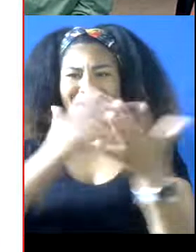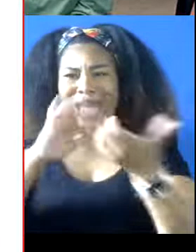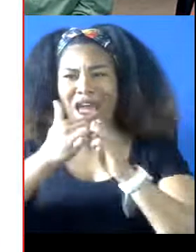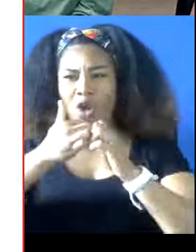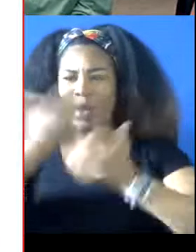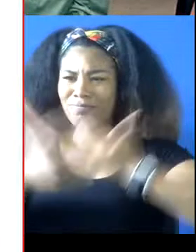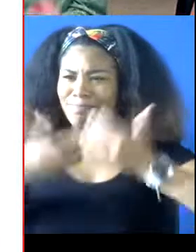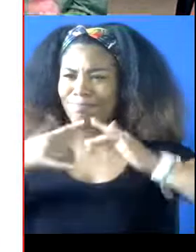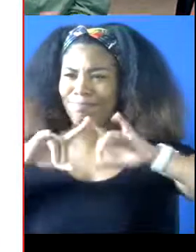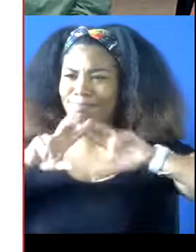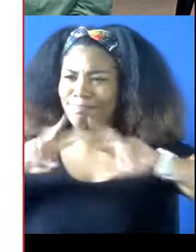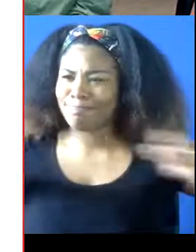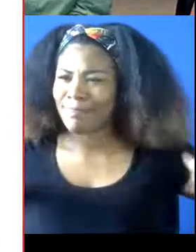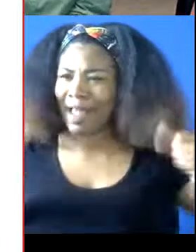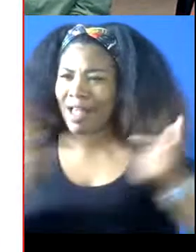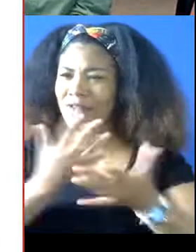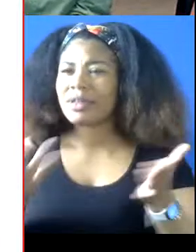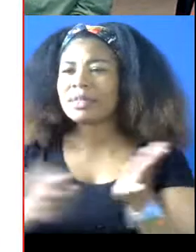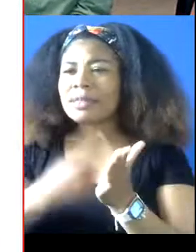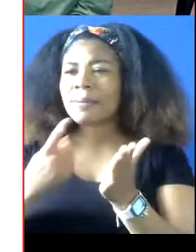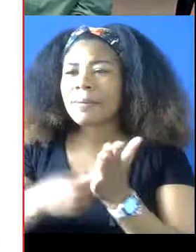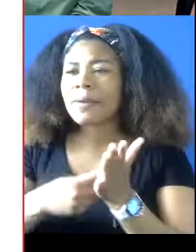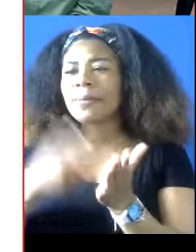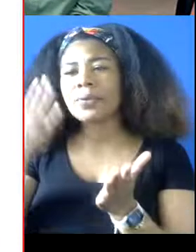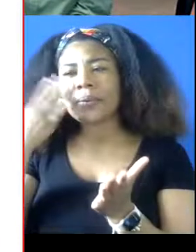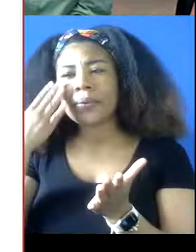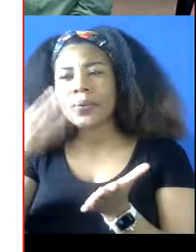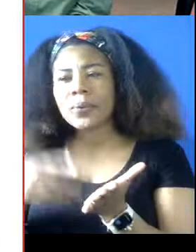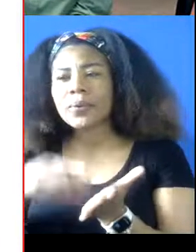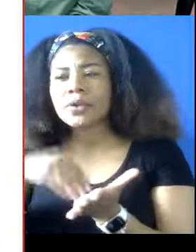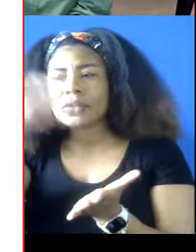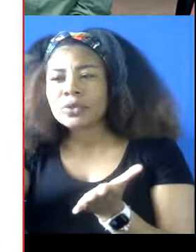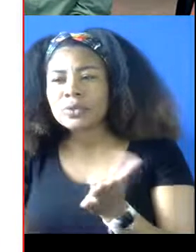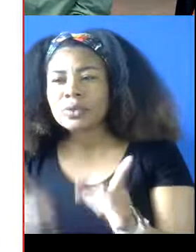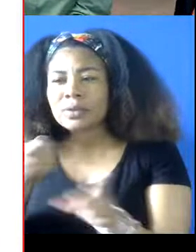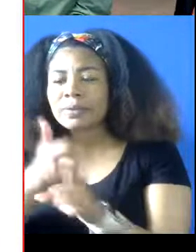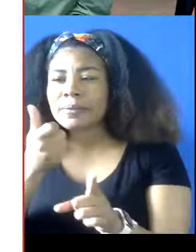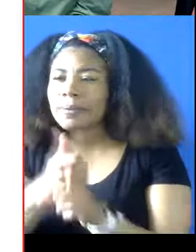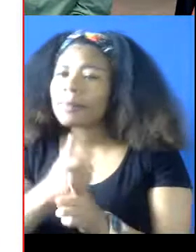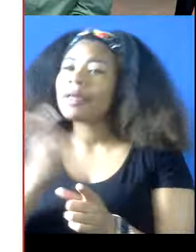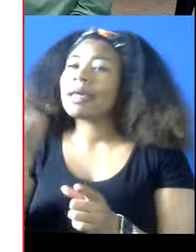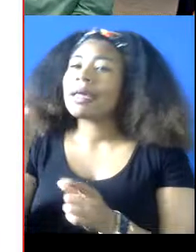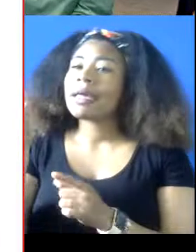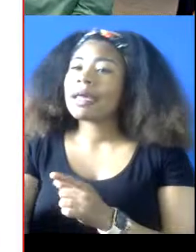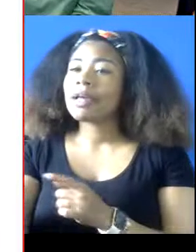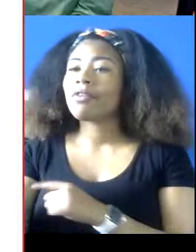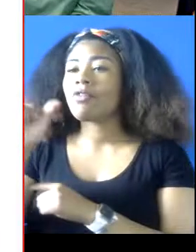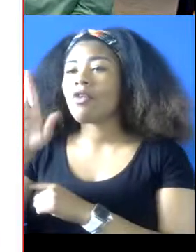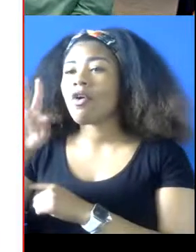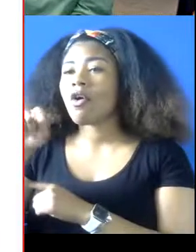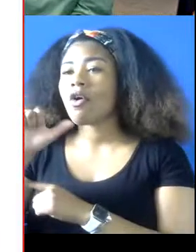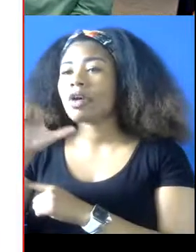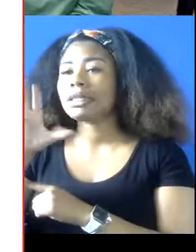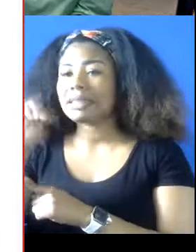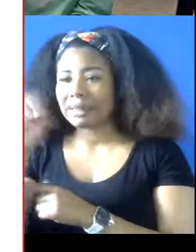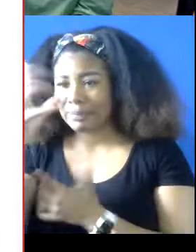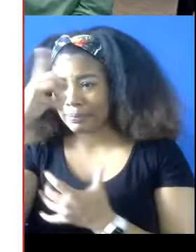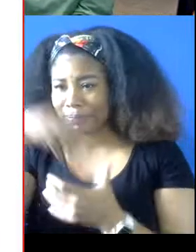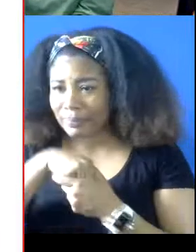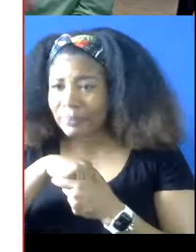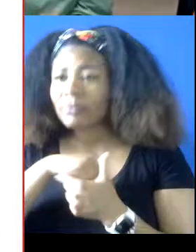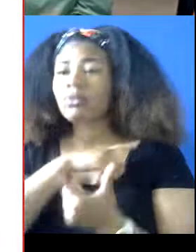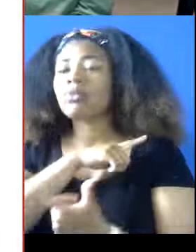are diagnosed as being on the spectrum, attention deficit issues, and essentially learning differences